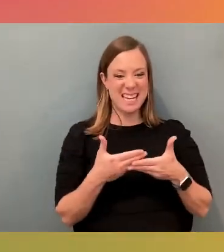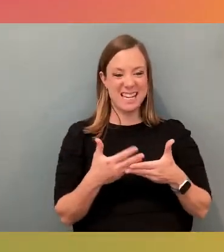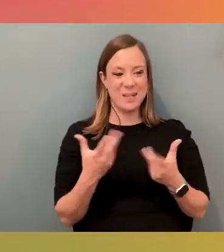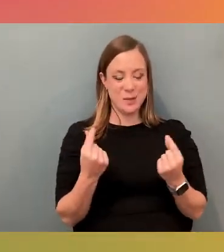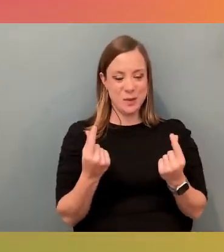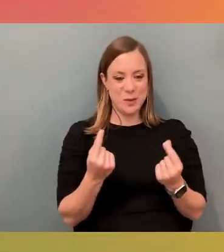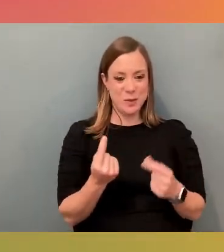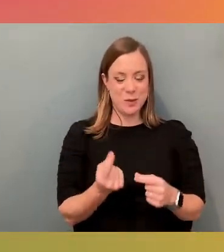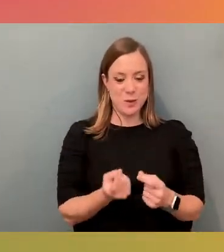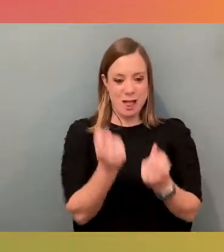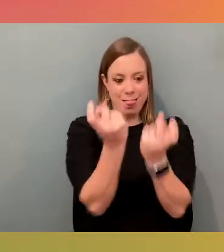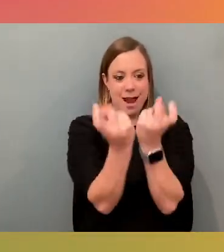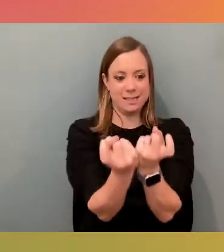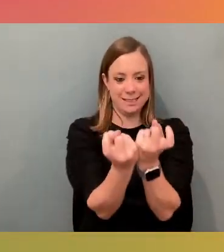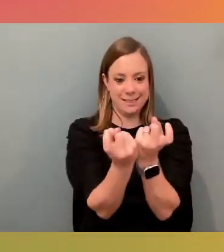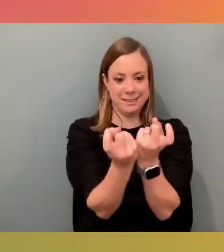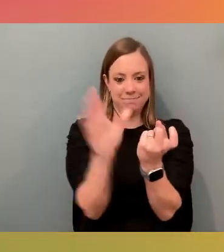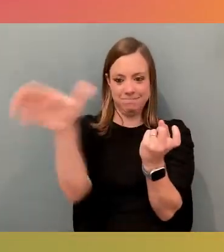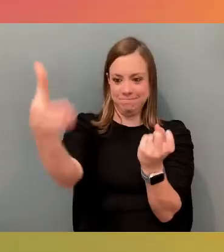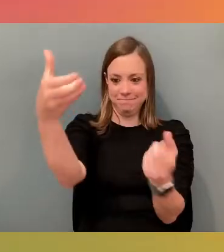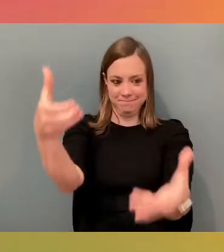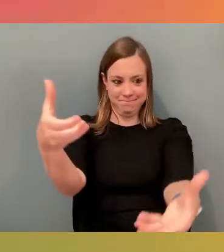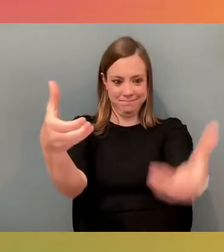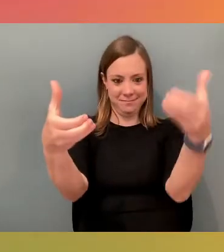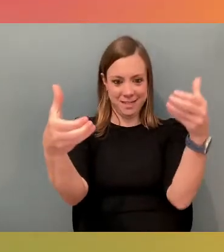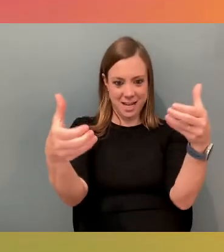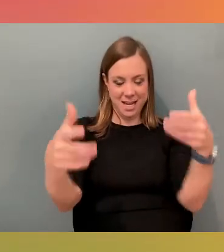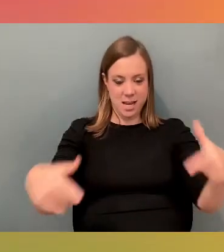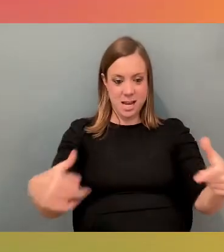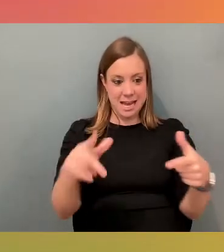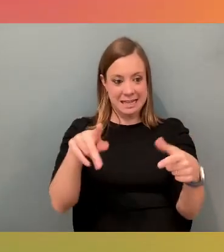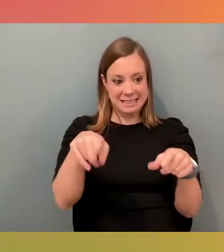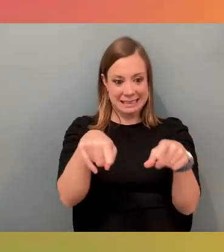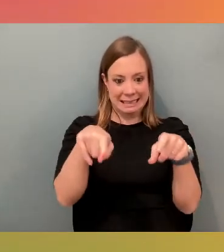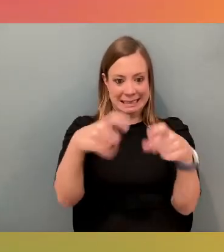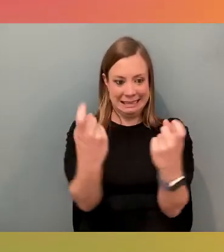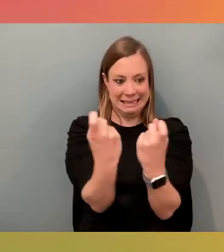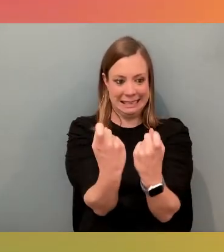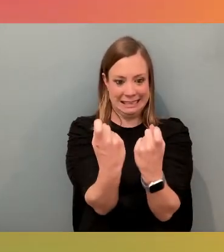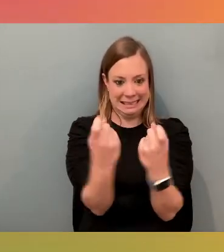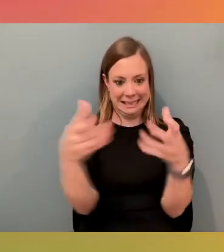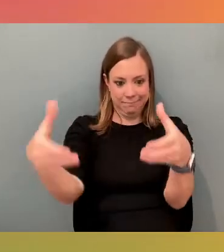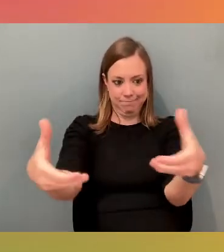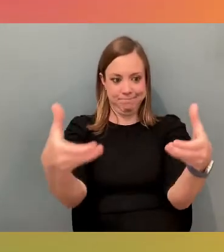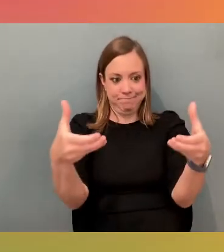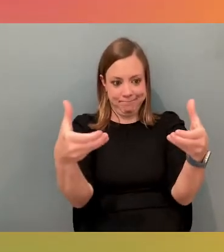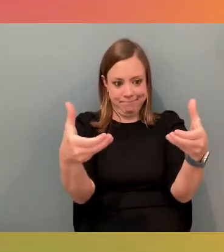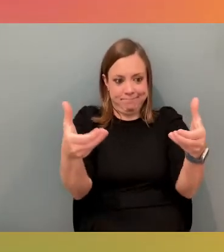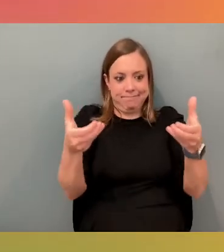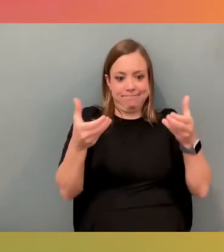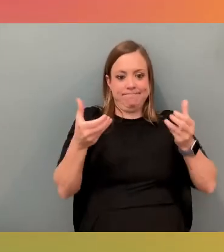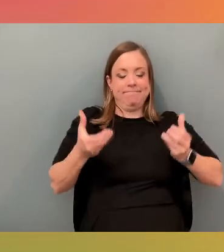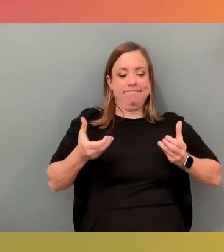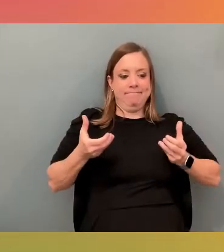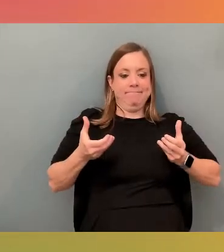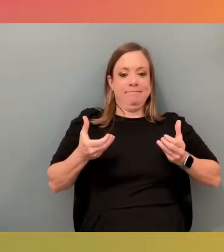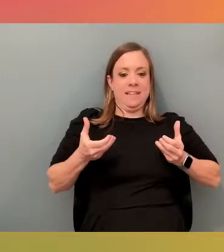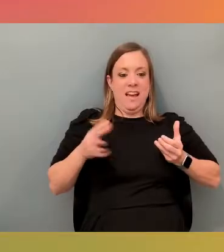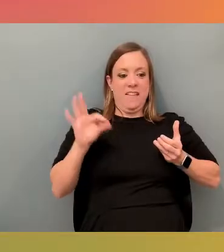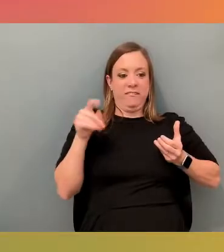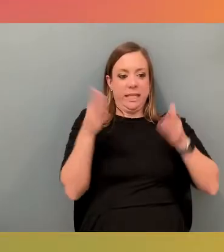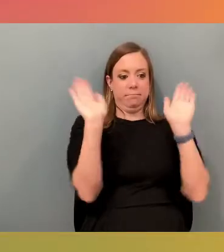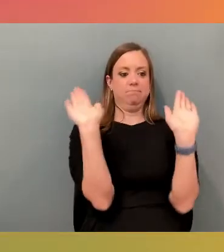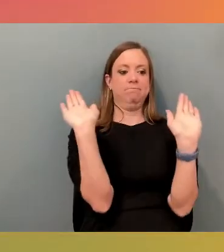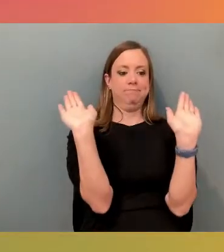here is to grab your hands behind your knees, clasp your hands together, draw your thighs into your rib cage. Feet are going to be